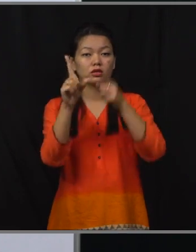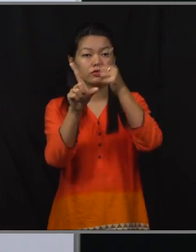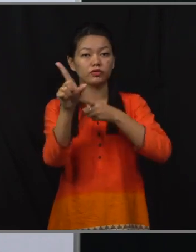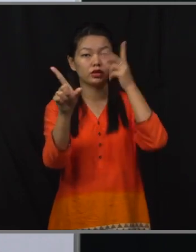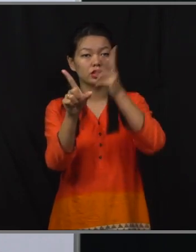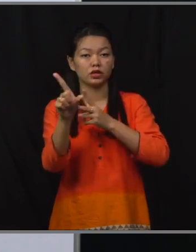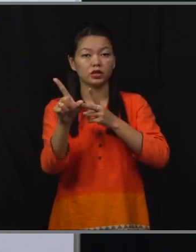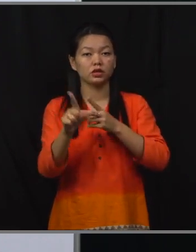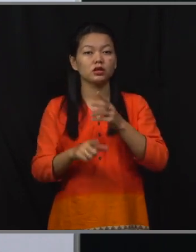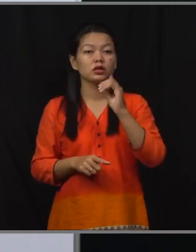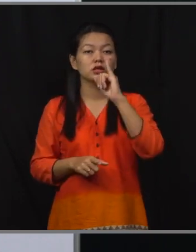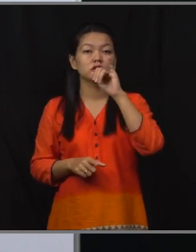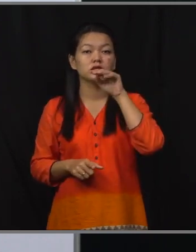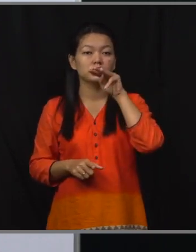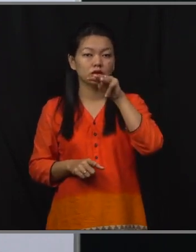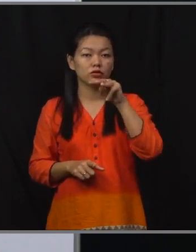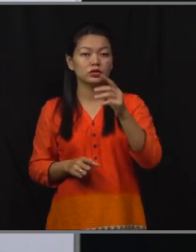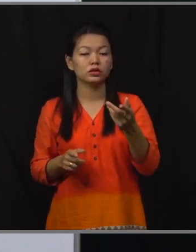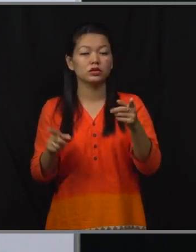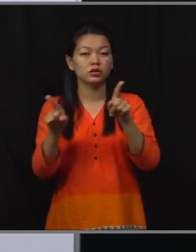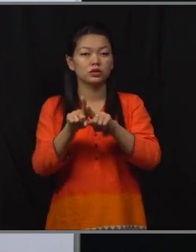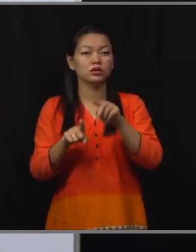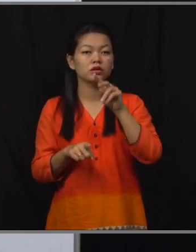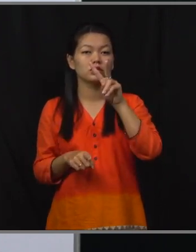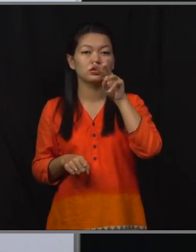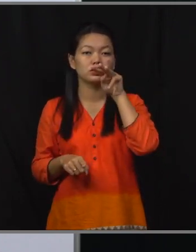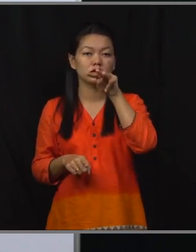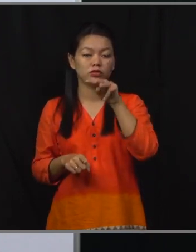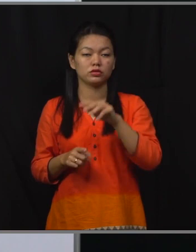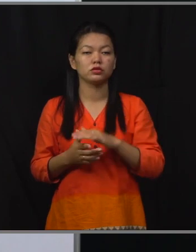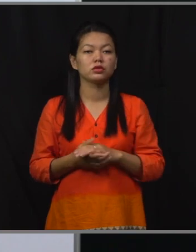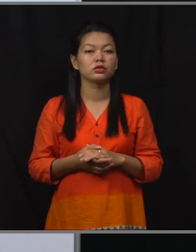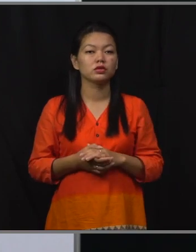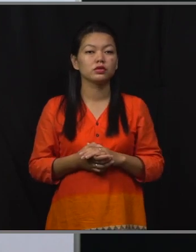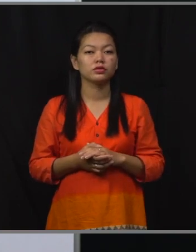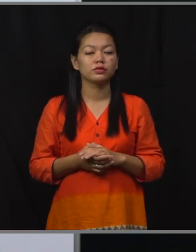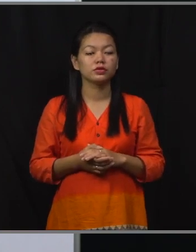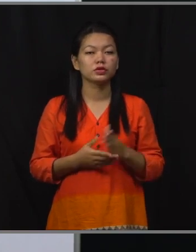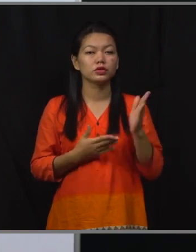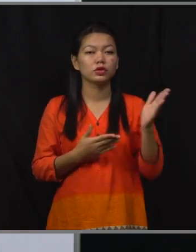and 2,000 respectively. So this stationery is